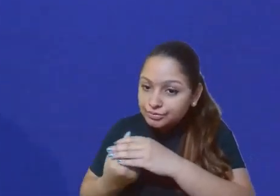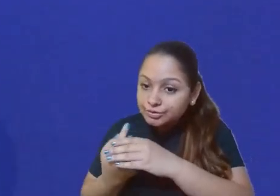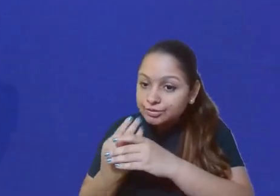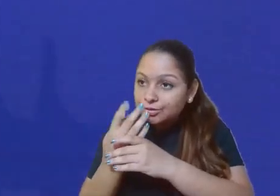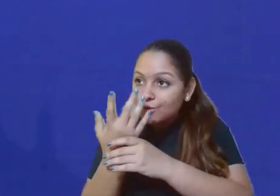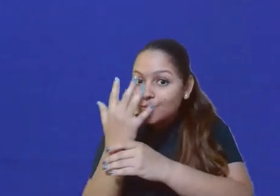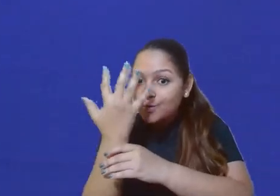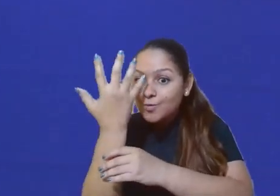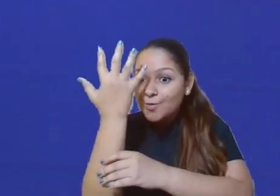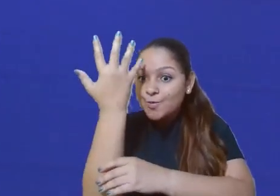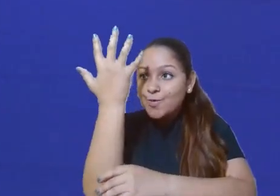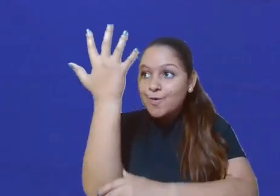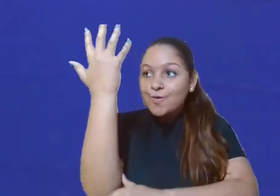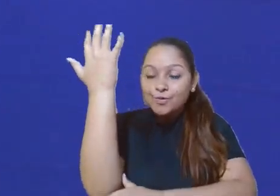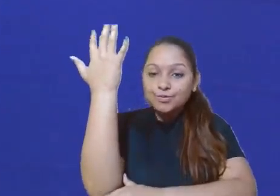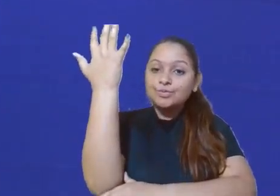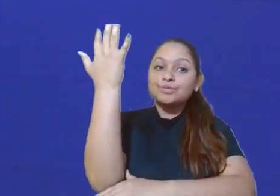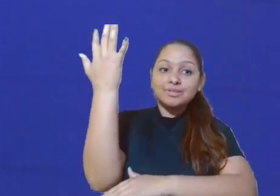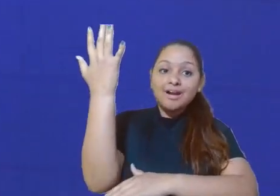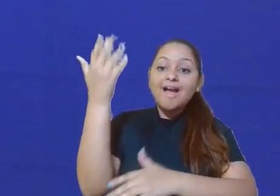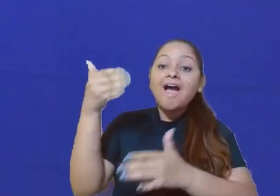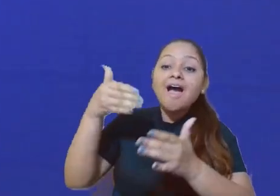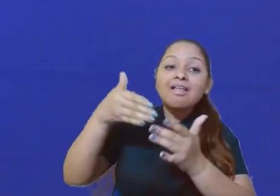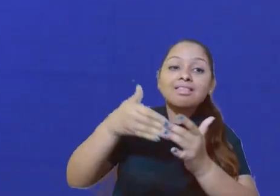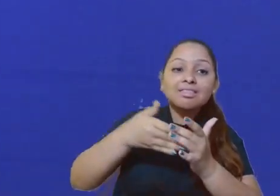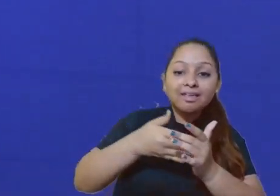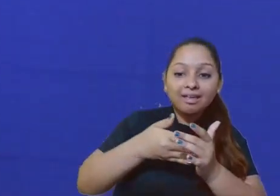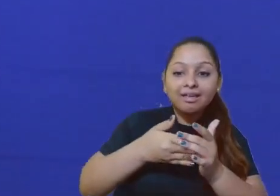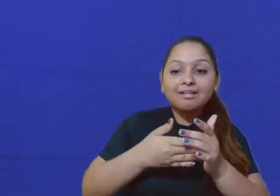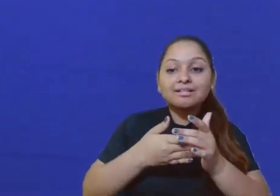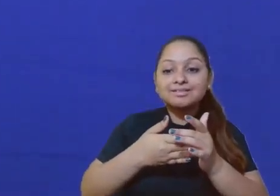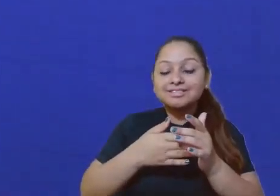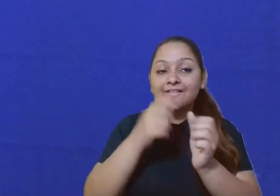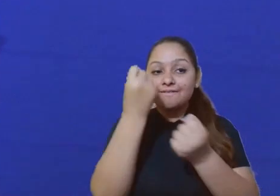the, when we begin, when we are selecting the best trees.